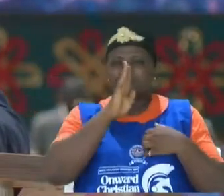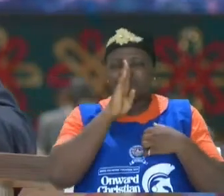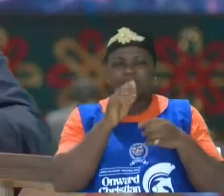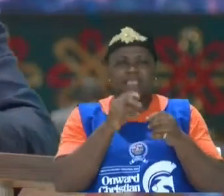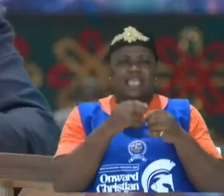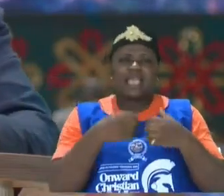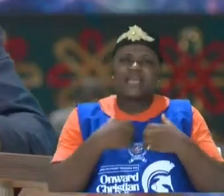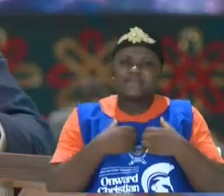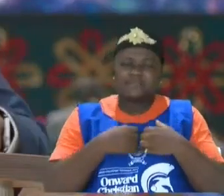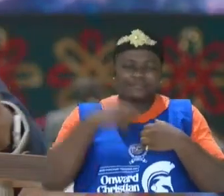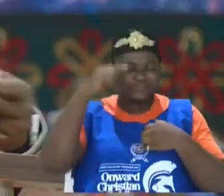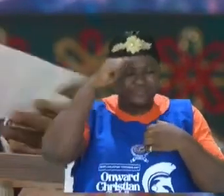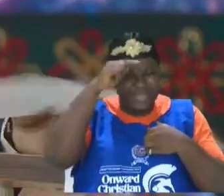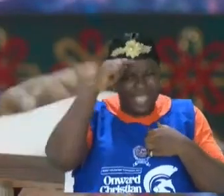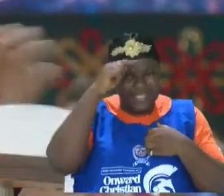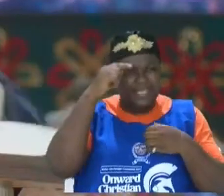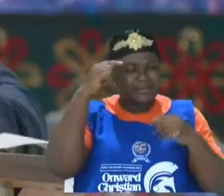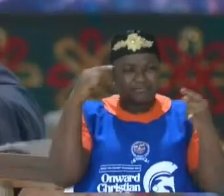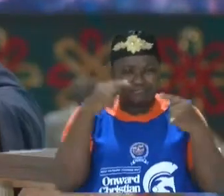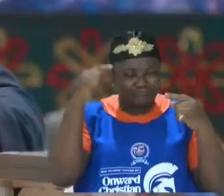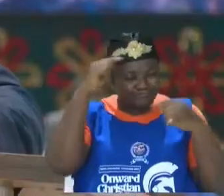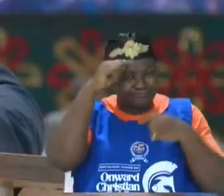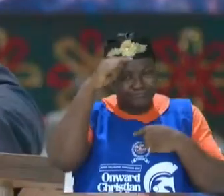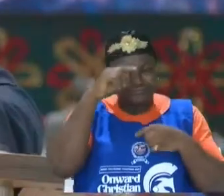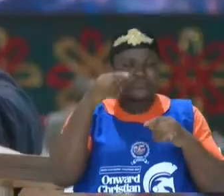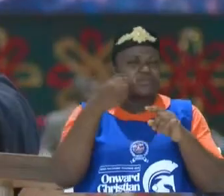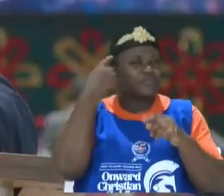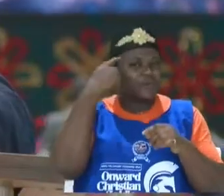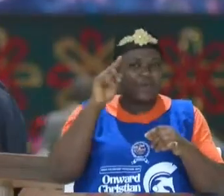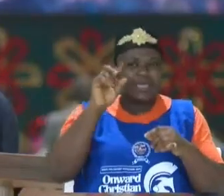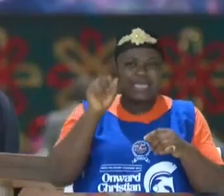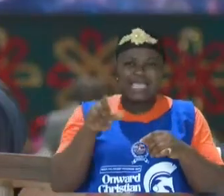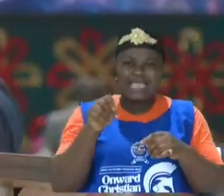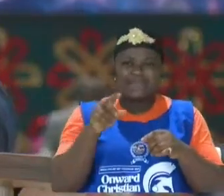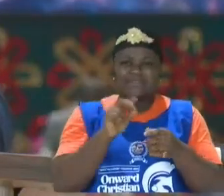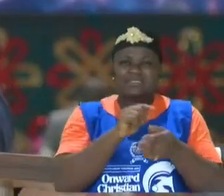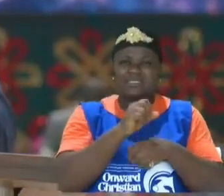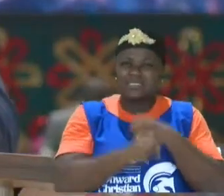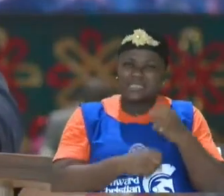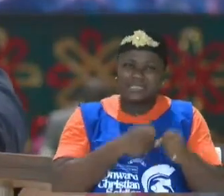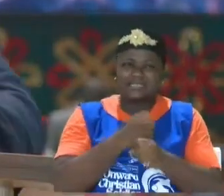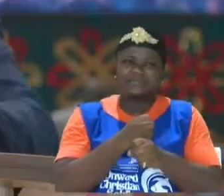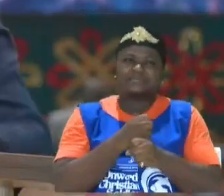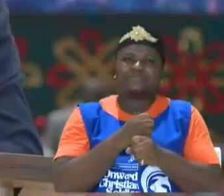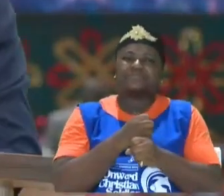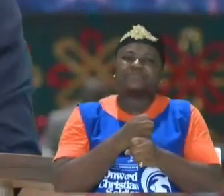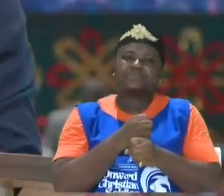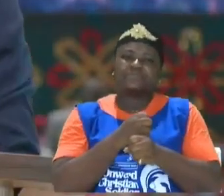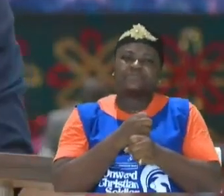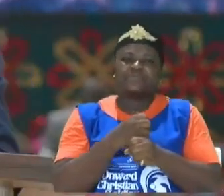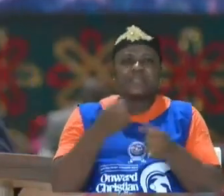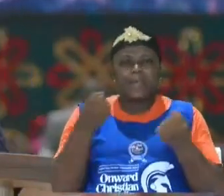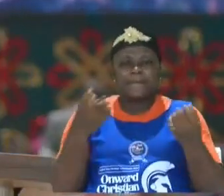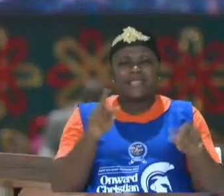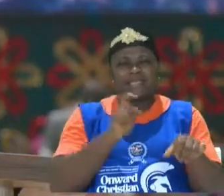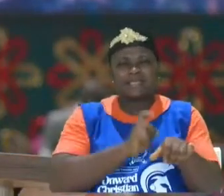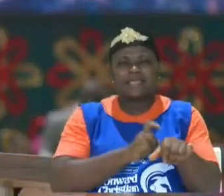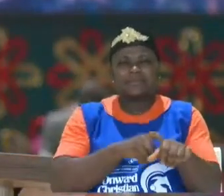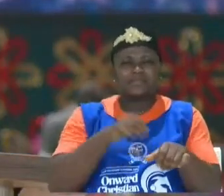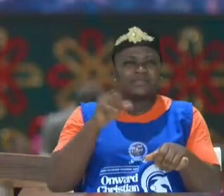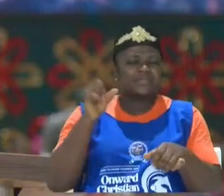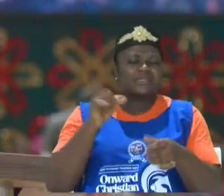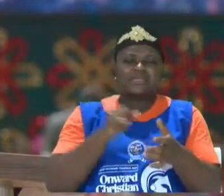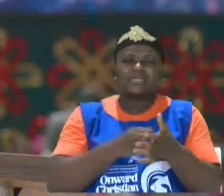migraine for 11 years. And this sometimes paralyzed